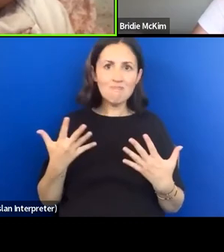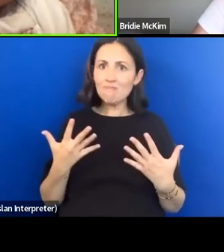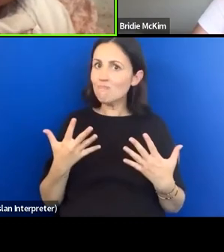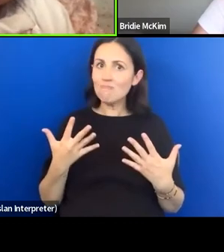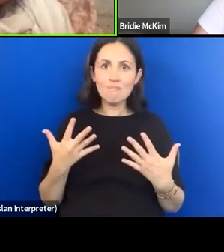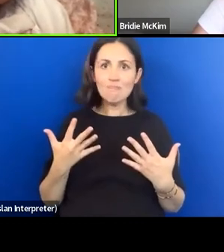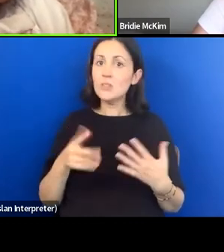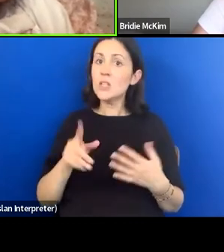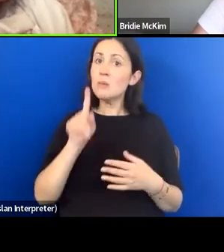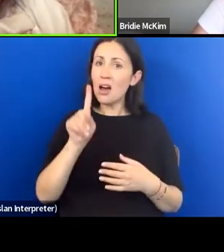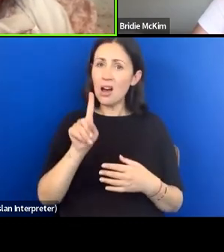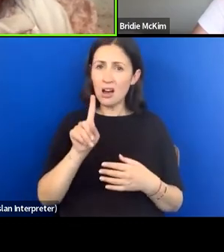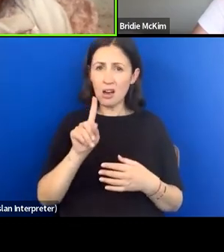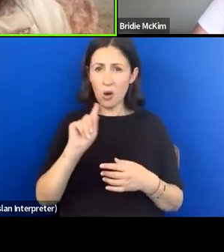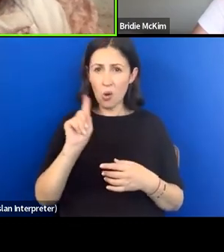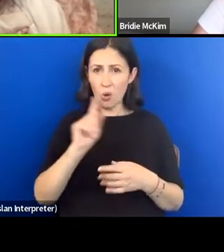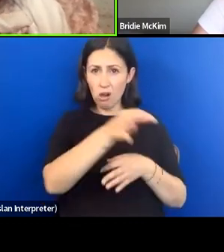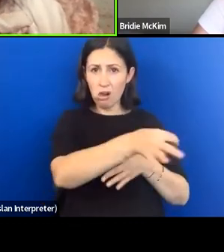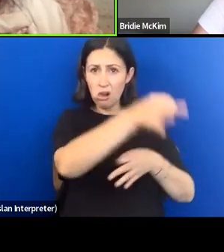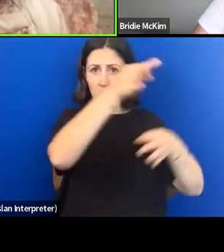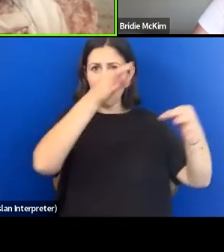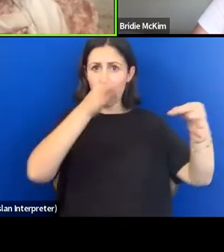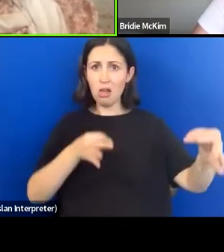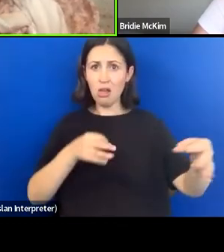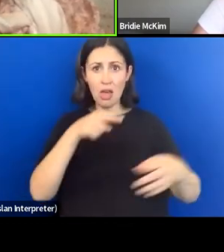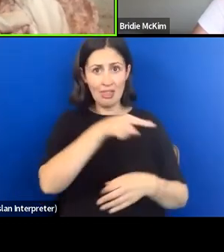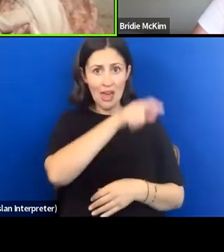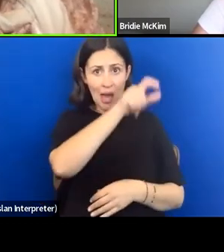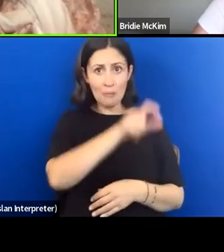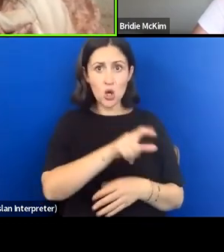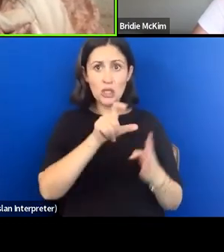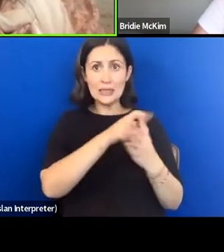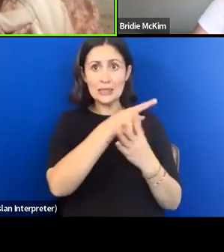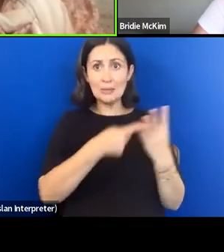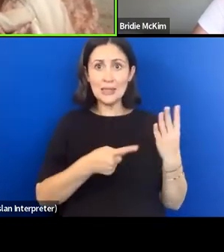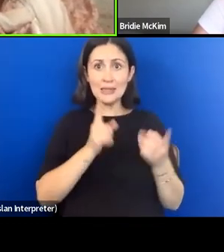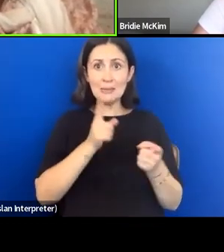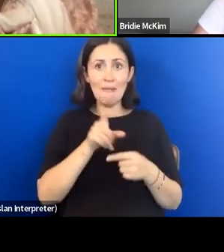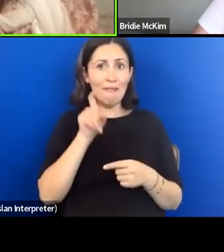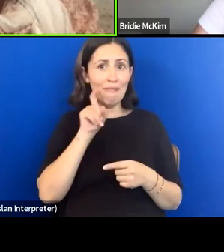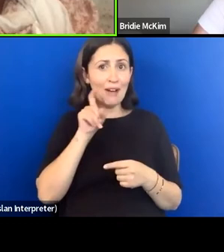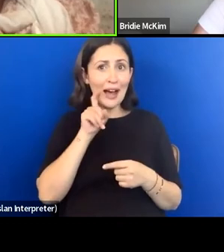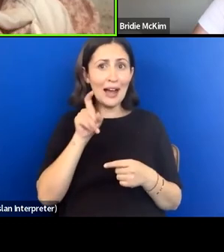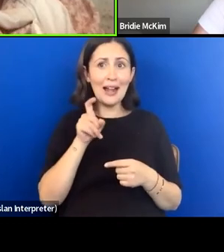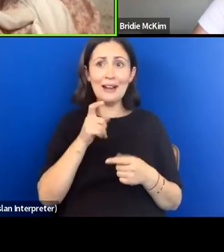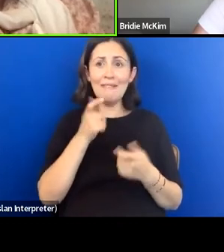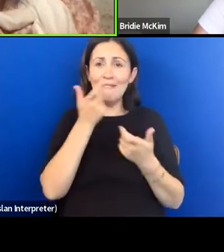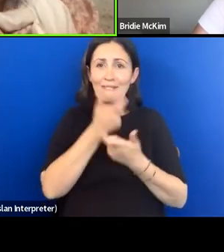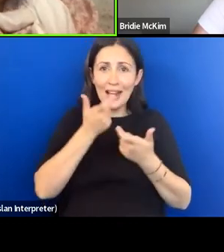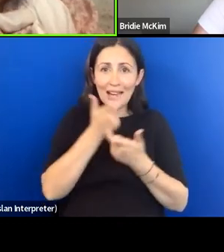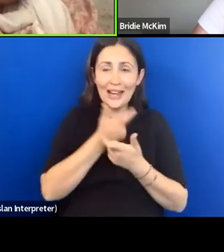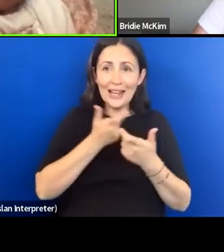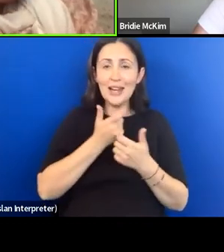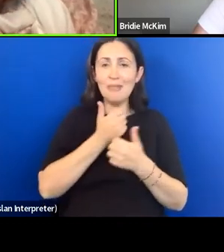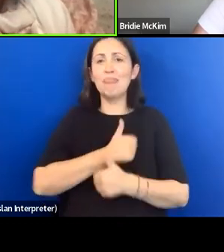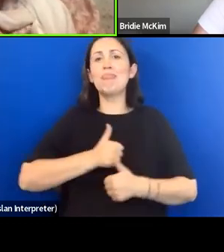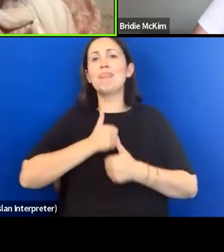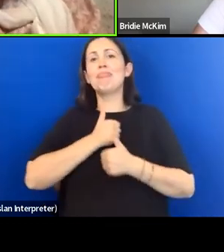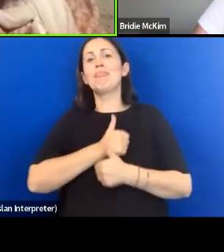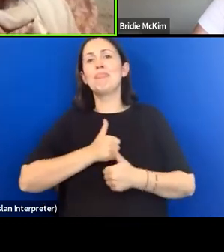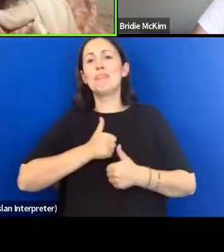with disability also has really funny moments as well, and really